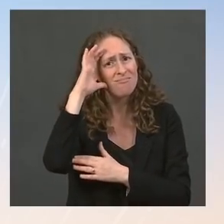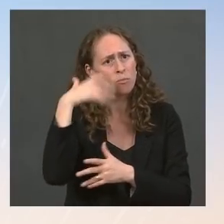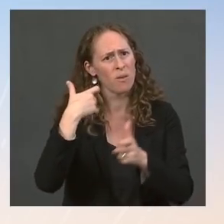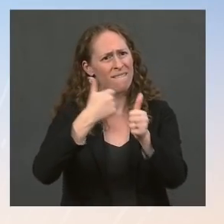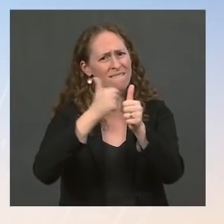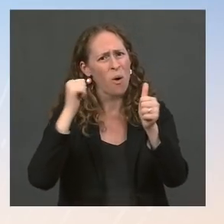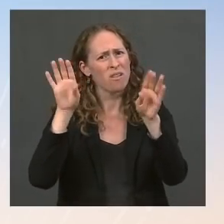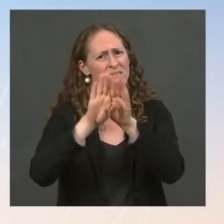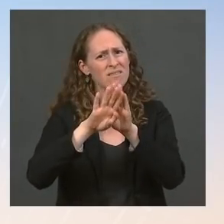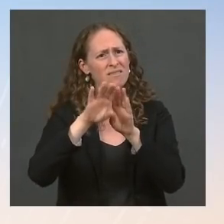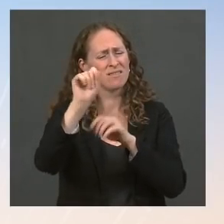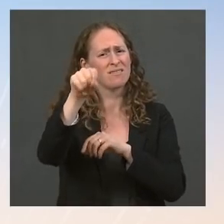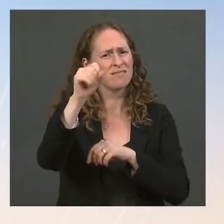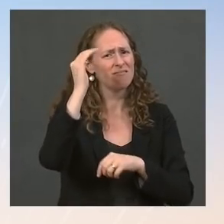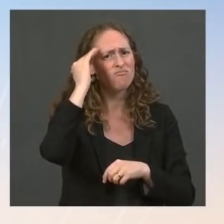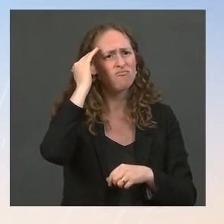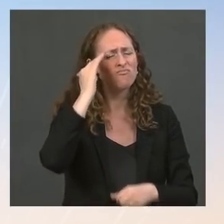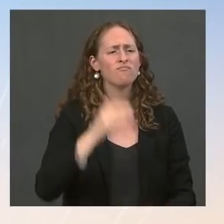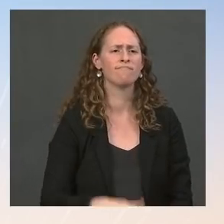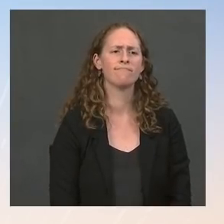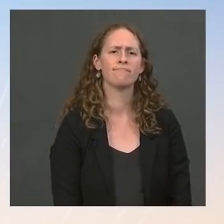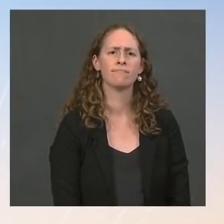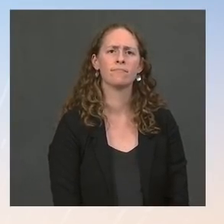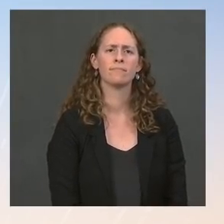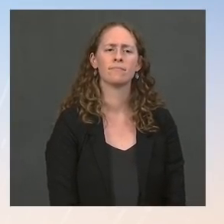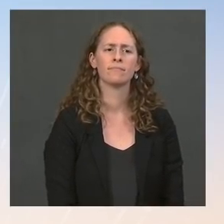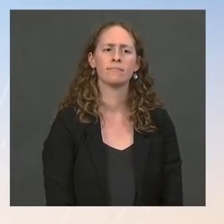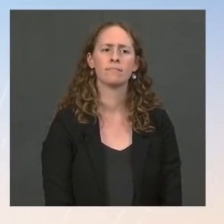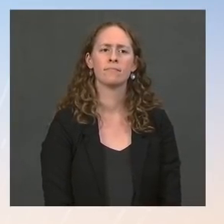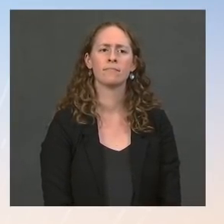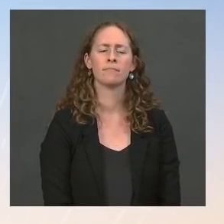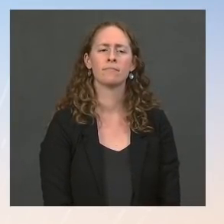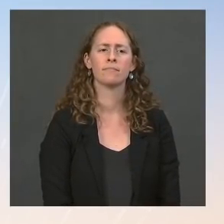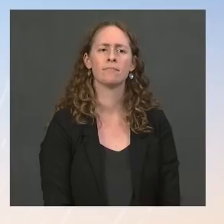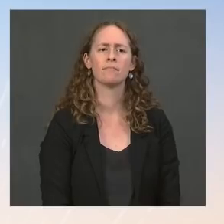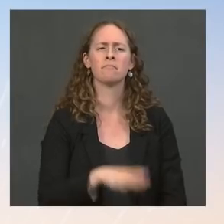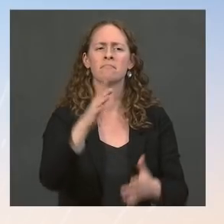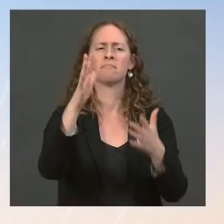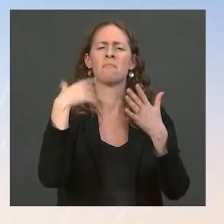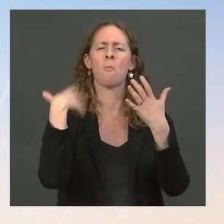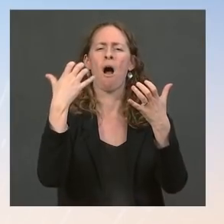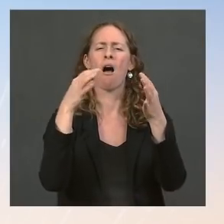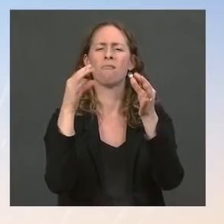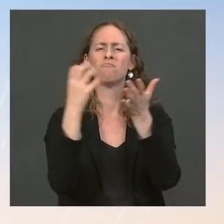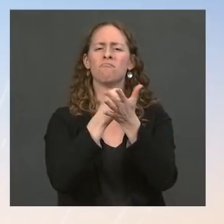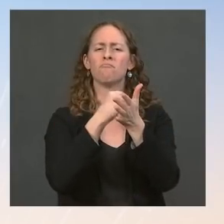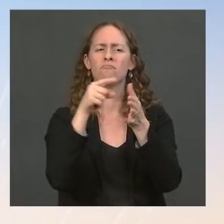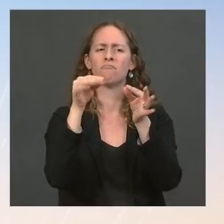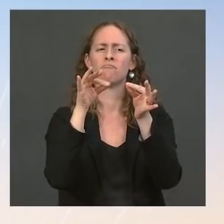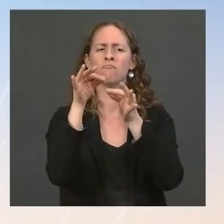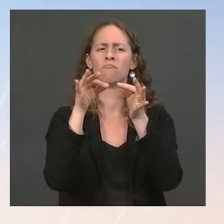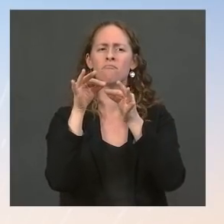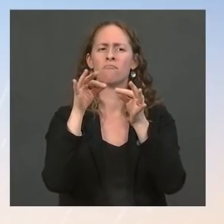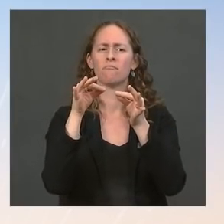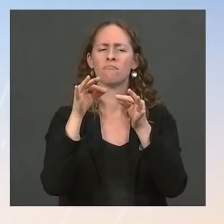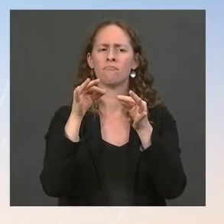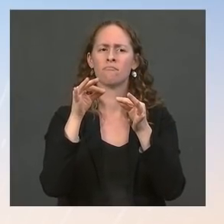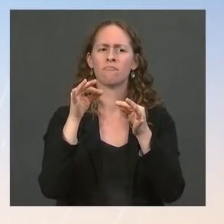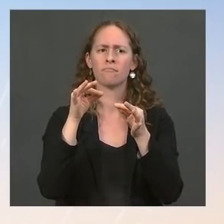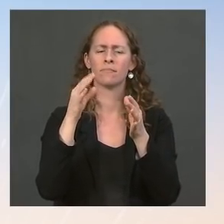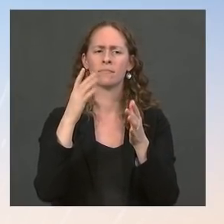I will say that there are impacts, so let me give you actually information on this. We are working to prevent this, but just for anybody who